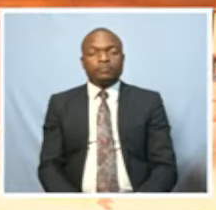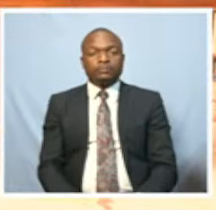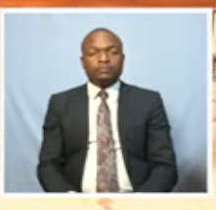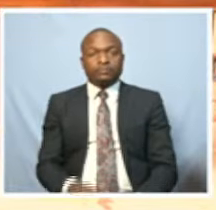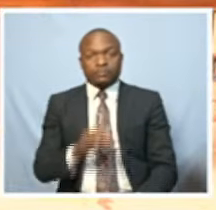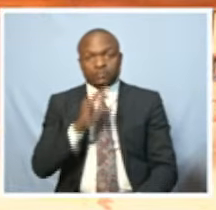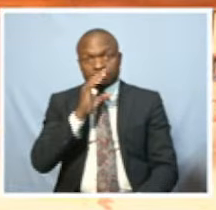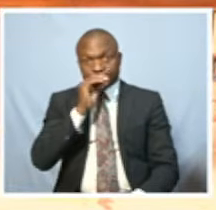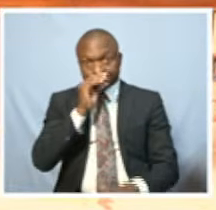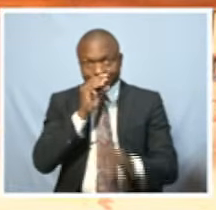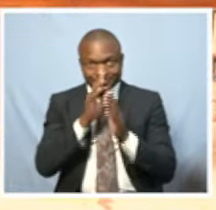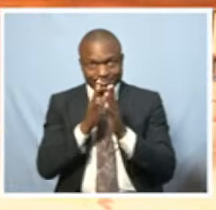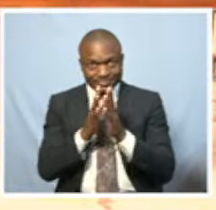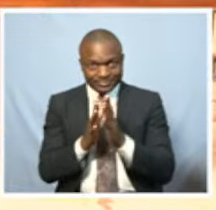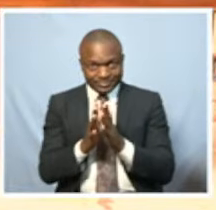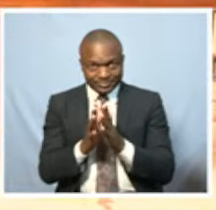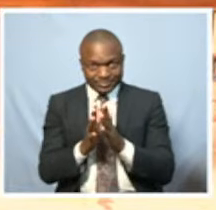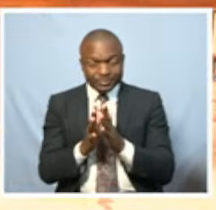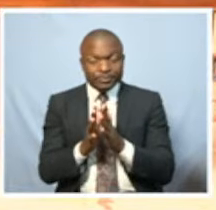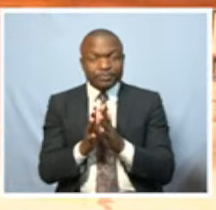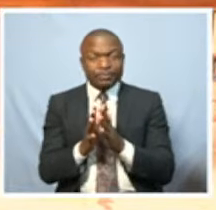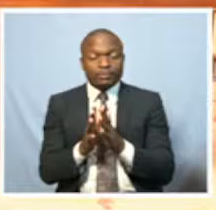Honourable Speaker,